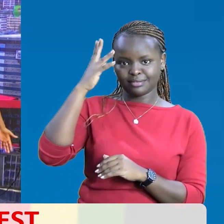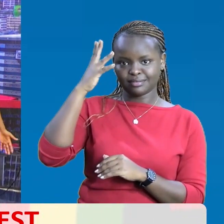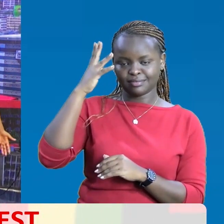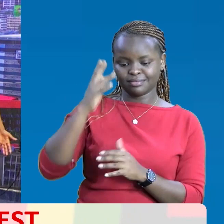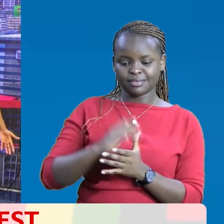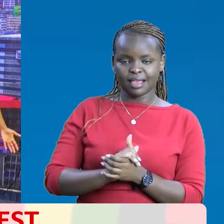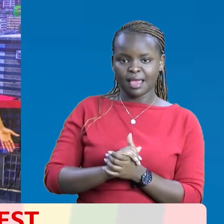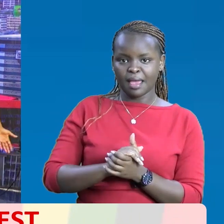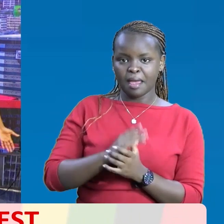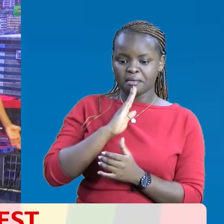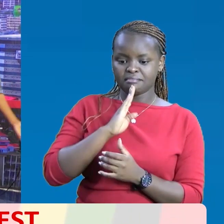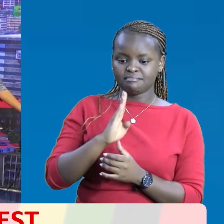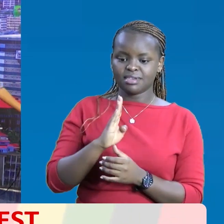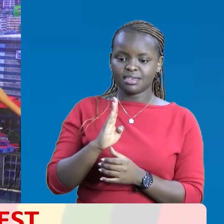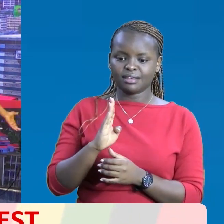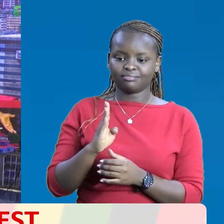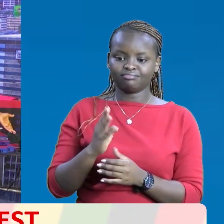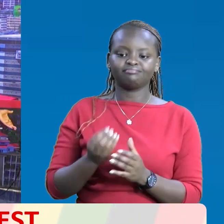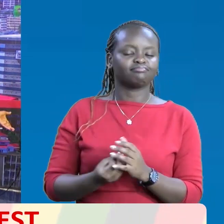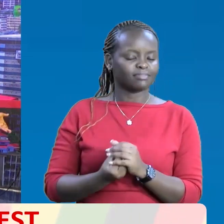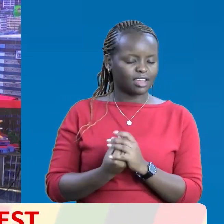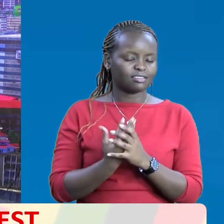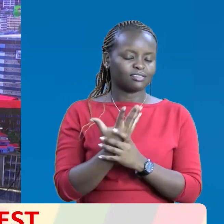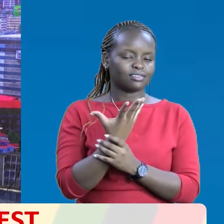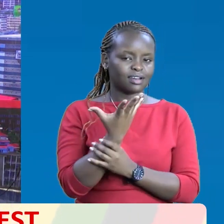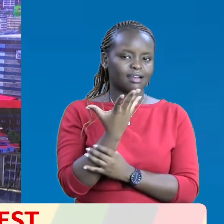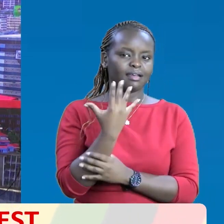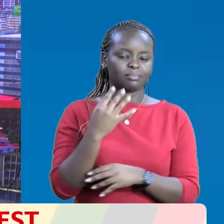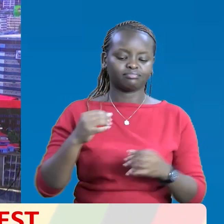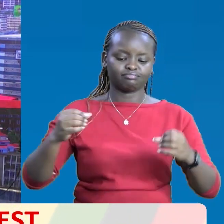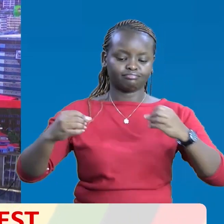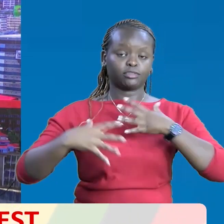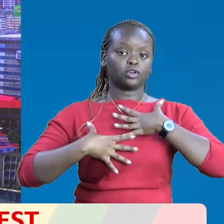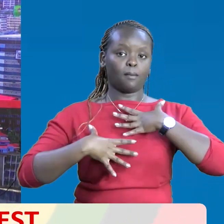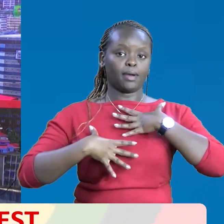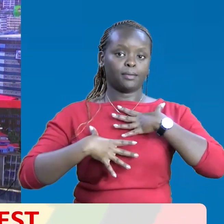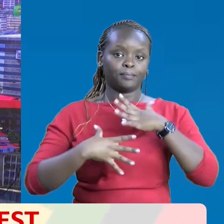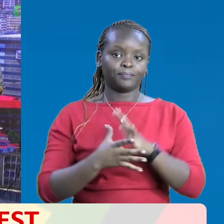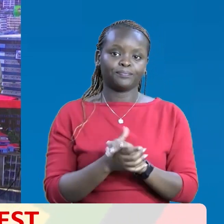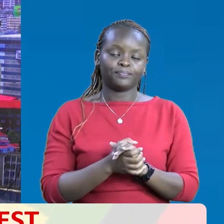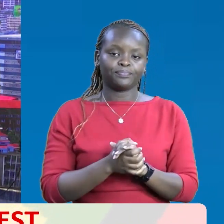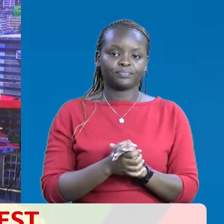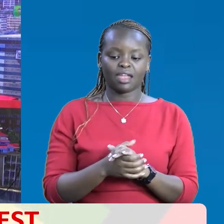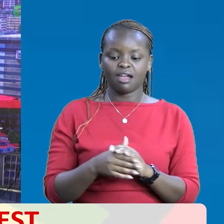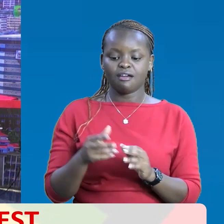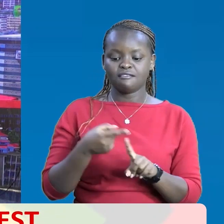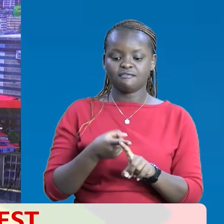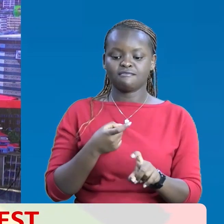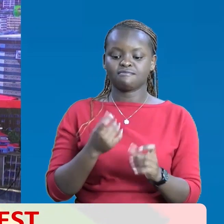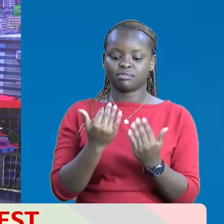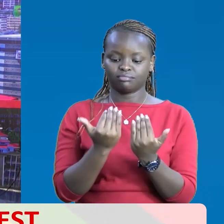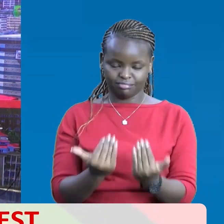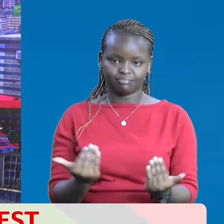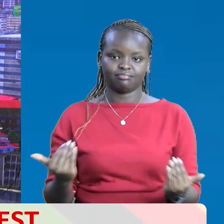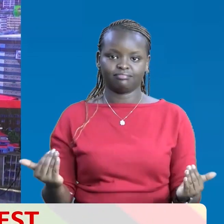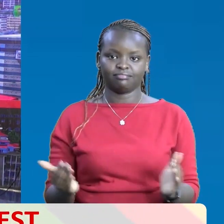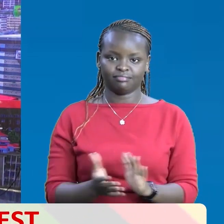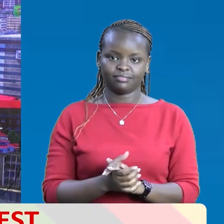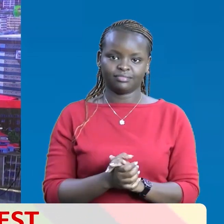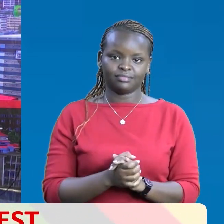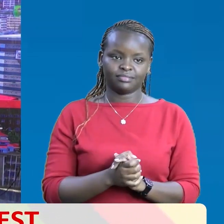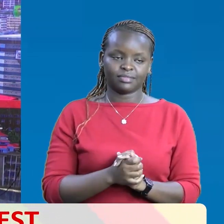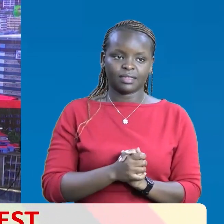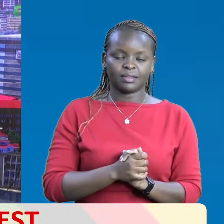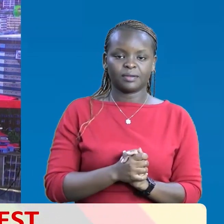just been my upbringing. There's that trauma that ime come with it tangu kwa yange kabisa imekuwa like traumatic from